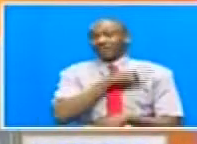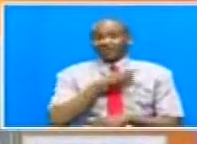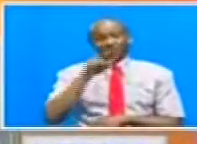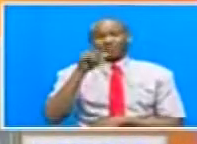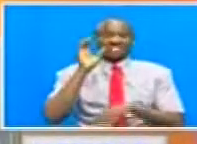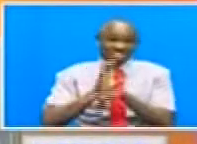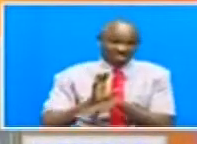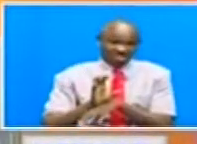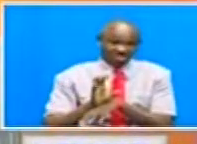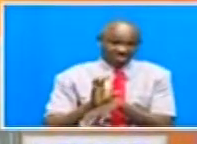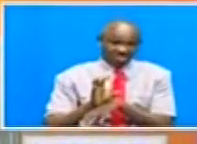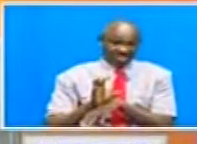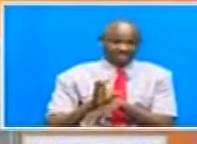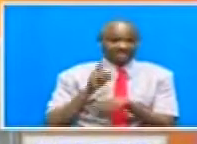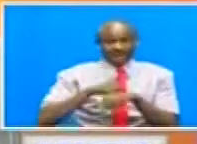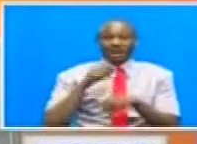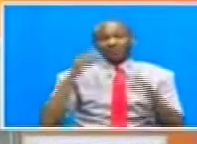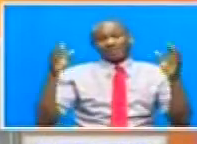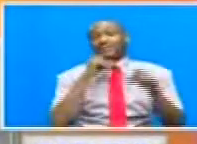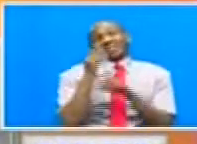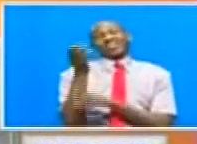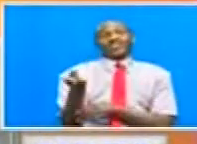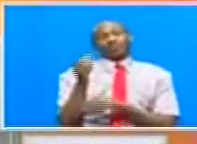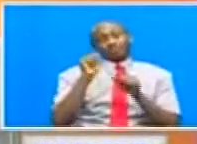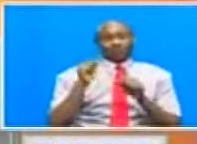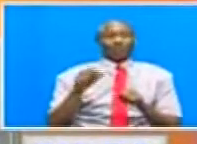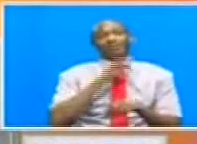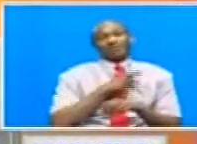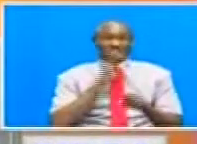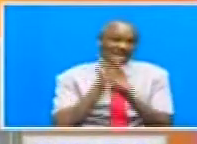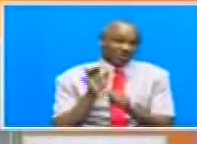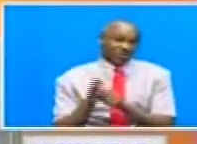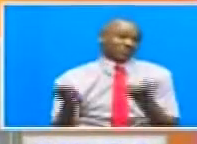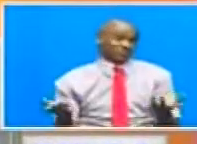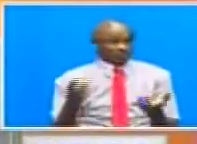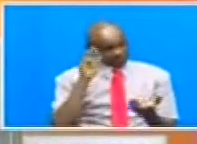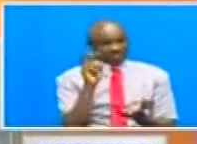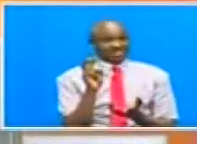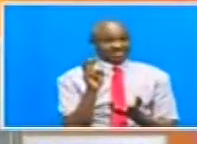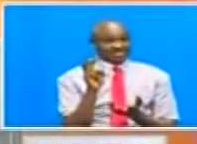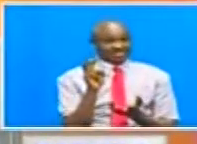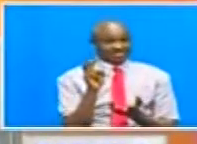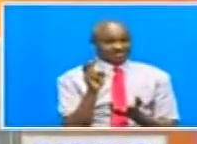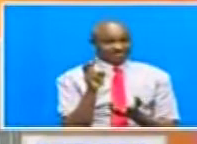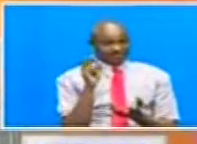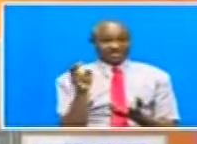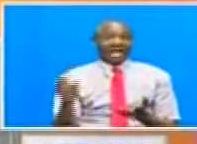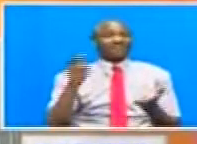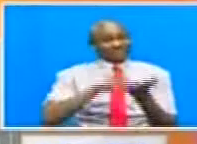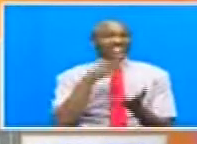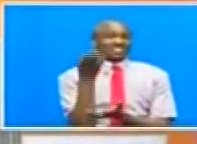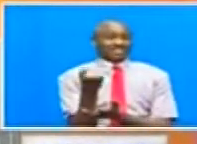of having a big brother, so to speak, in the school, in terms of them benefiting in terms of advantages,